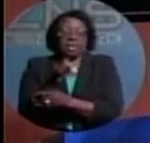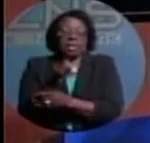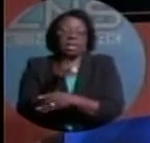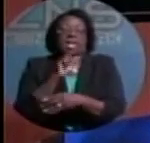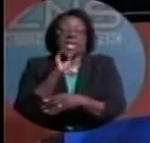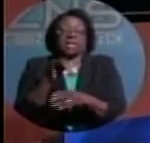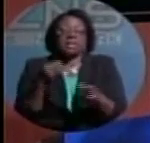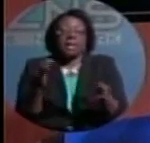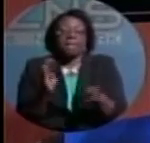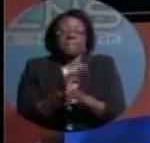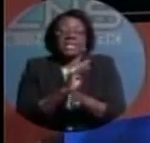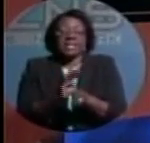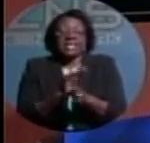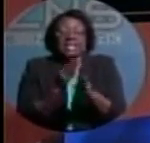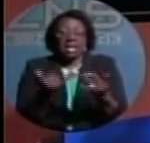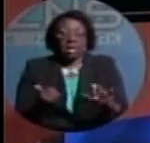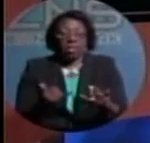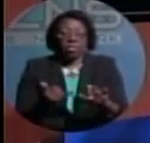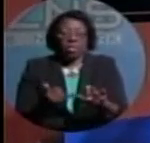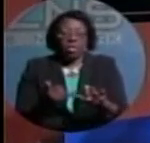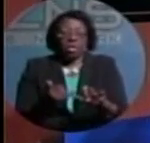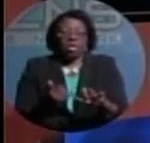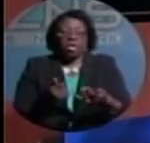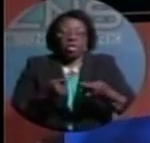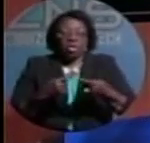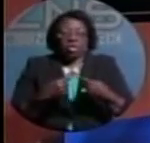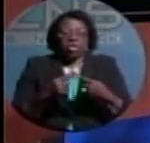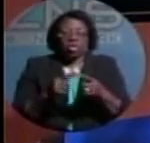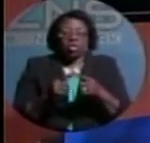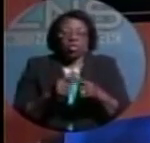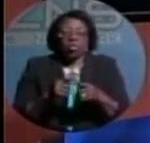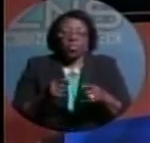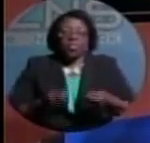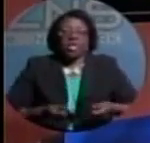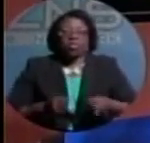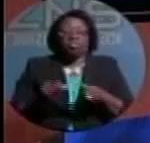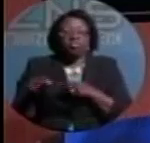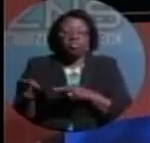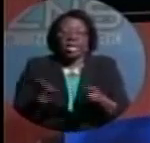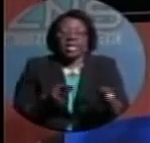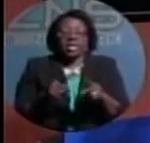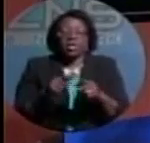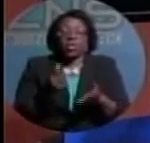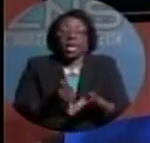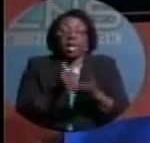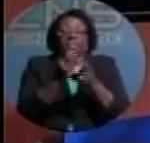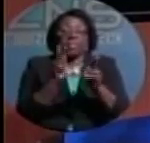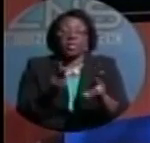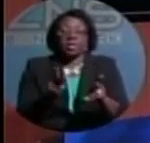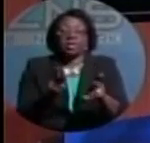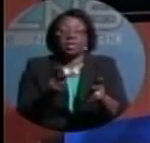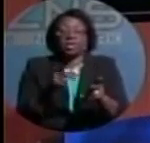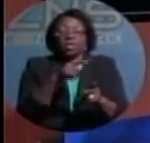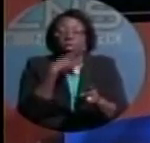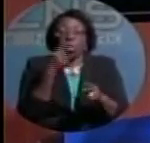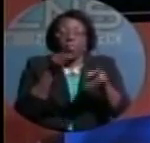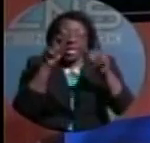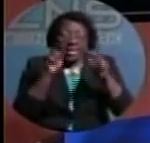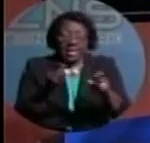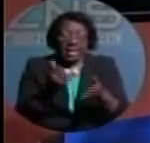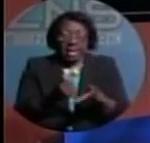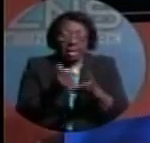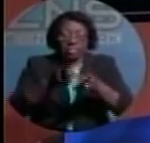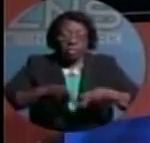the central and southeast Bahamas are again being advised to complete all preparations and not to take the storm, regardless